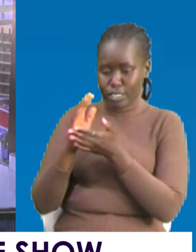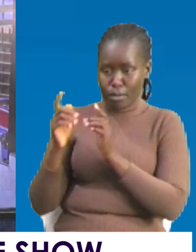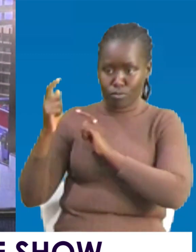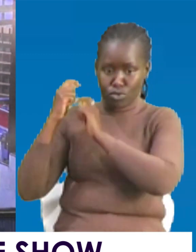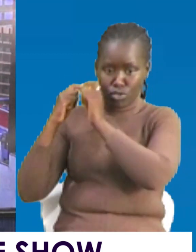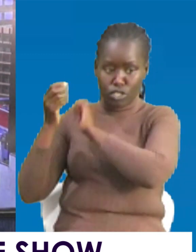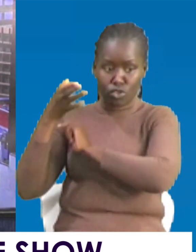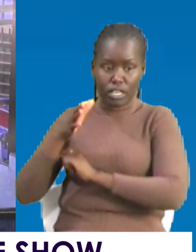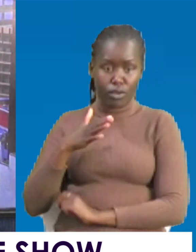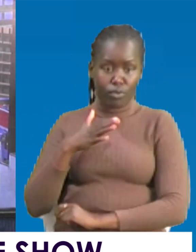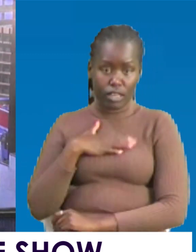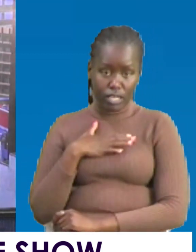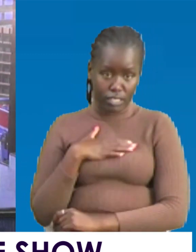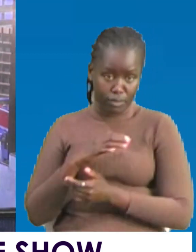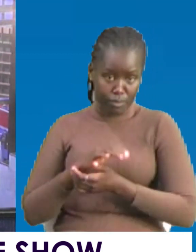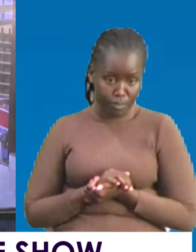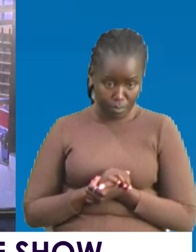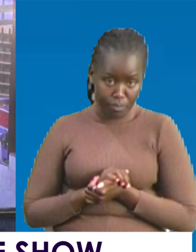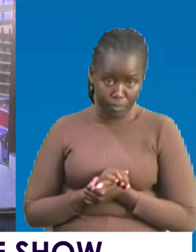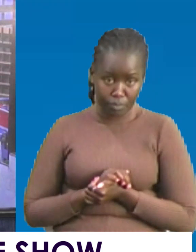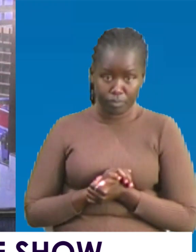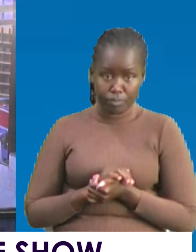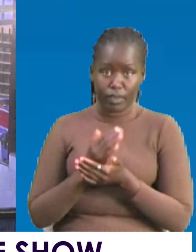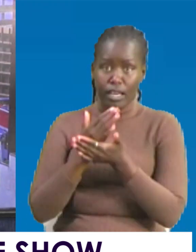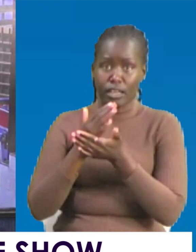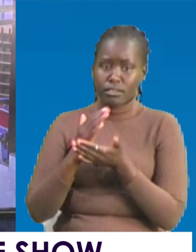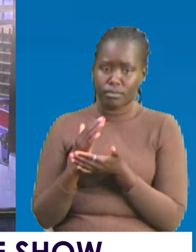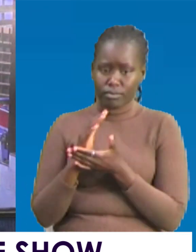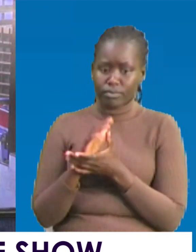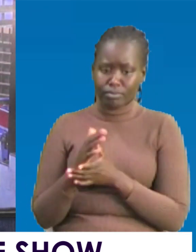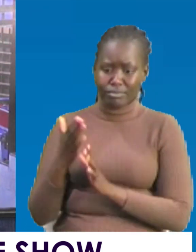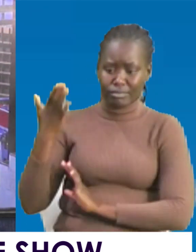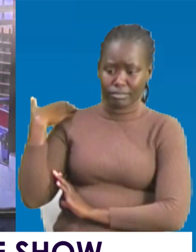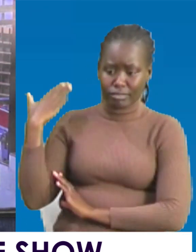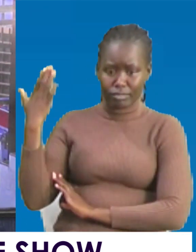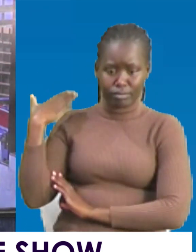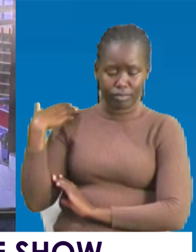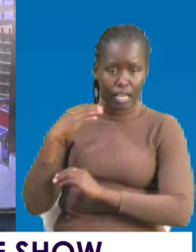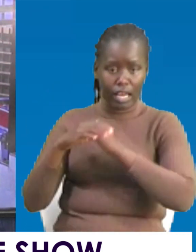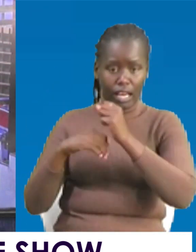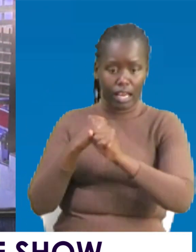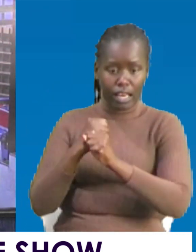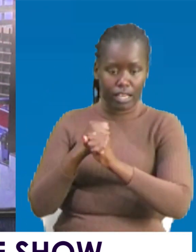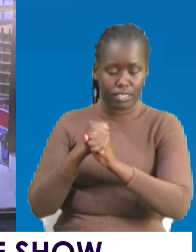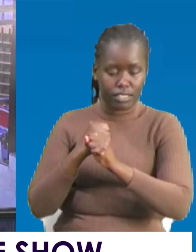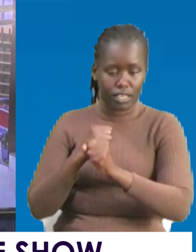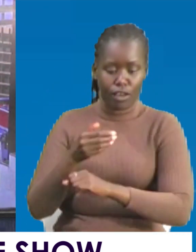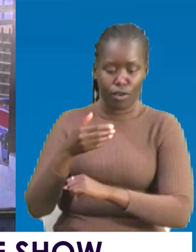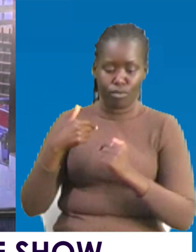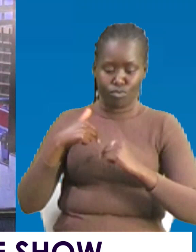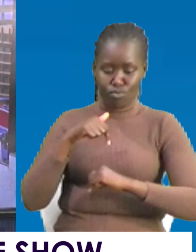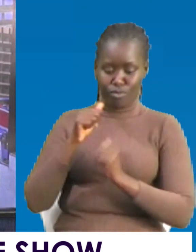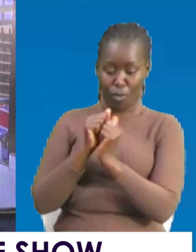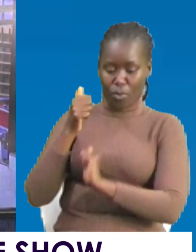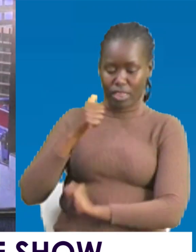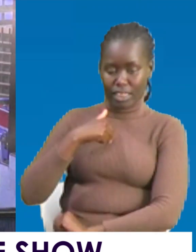us, some baby boomers are still here with us, some millennials, many millennials are here with us. Just in case